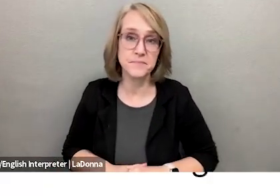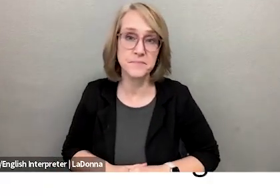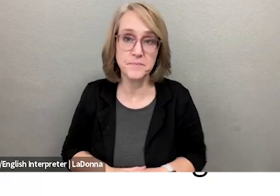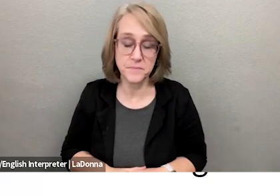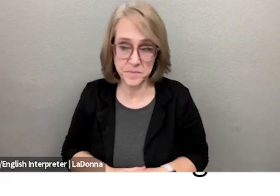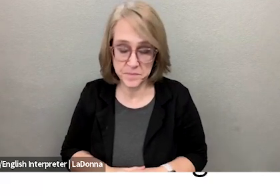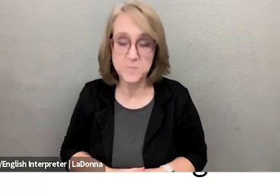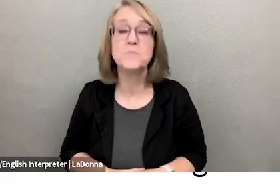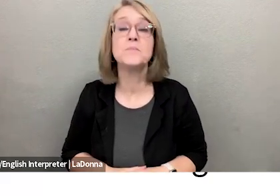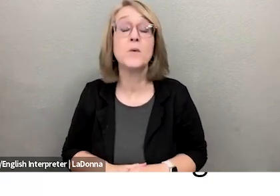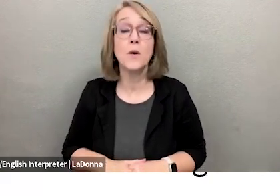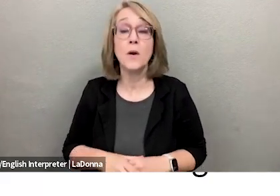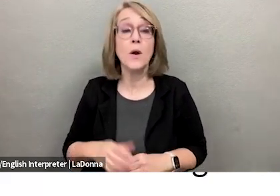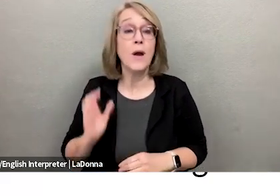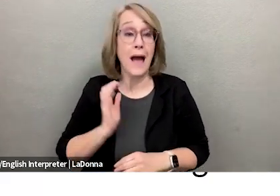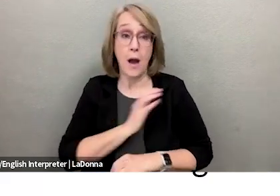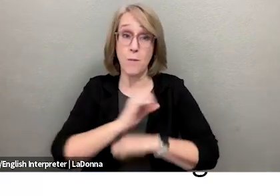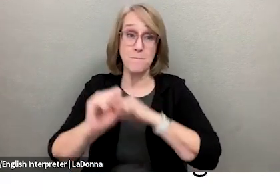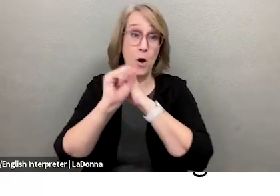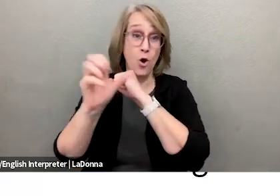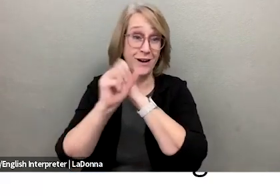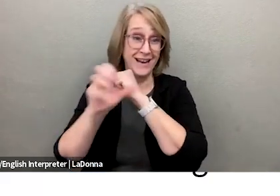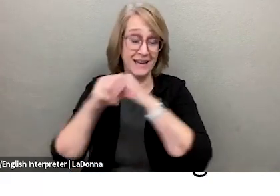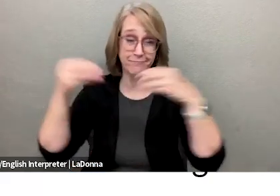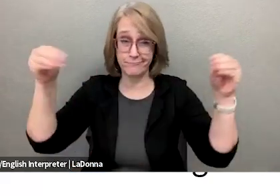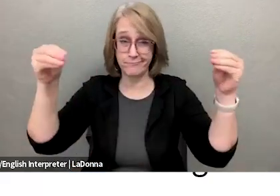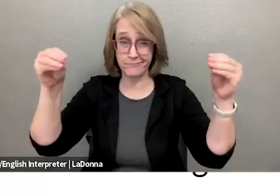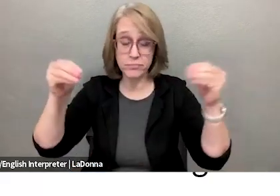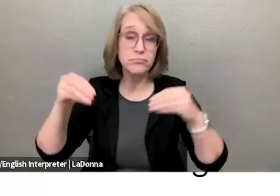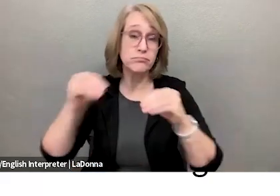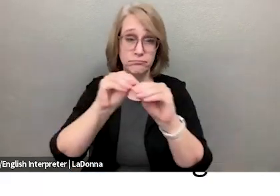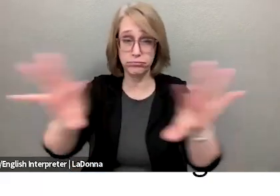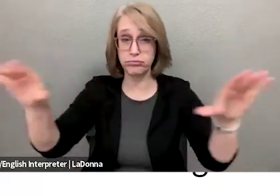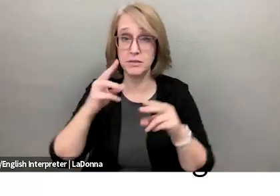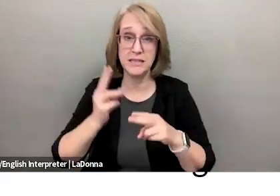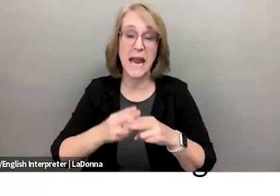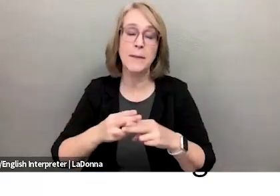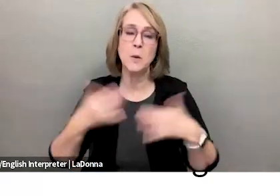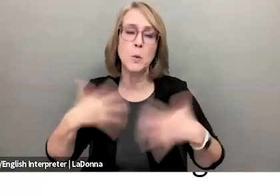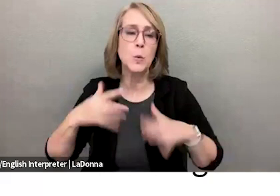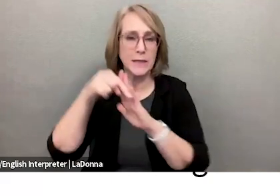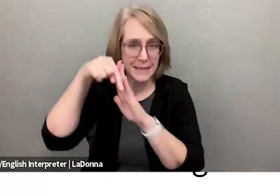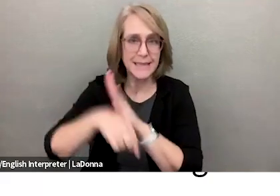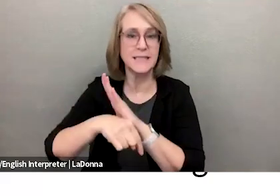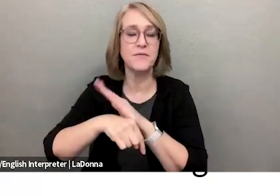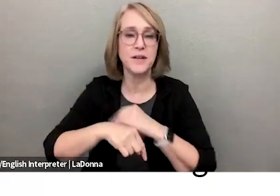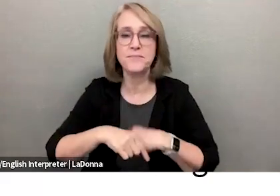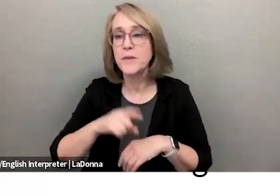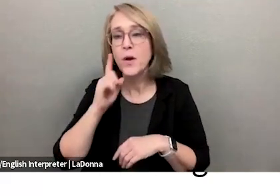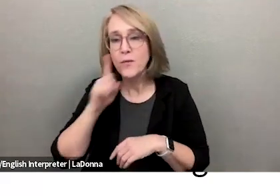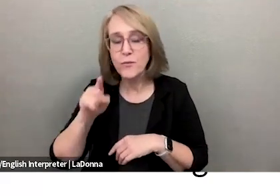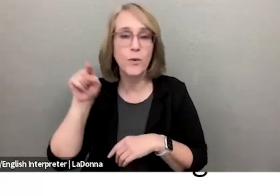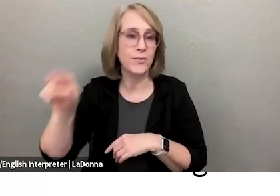So we have a comprehensive marketing plan to recruit our new and existing caregivers to sign up for this training and job matching